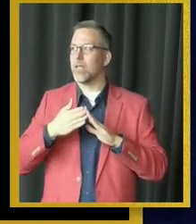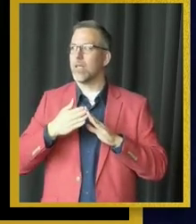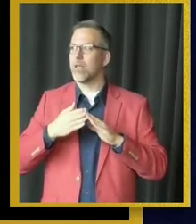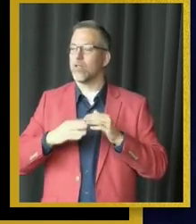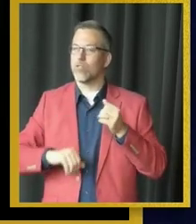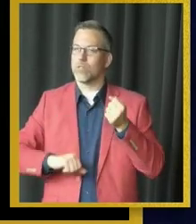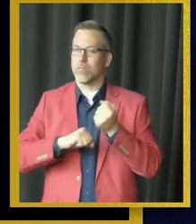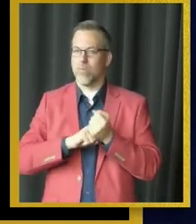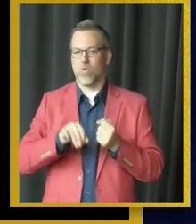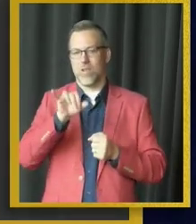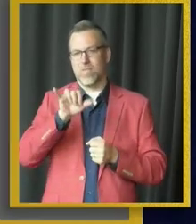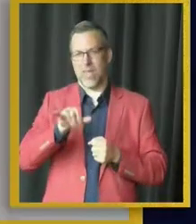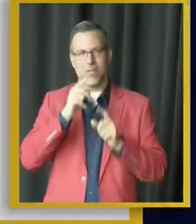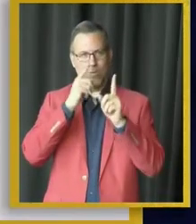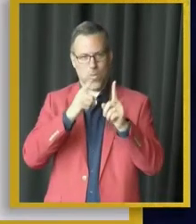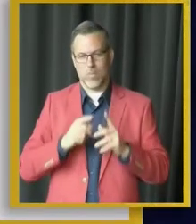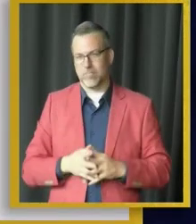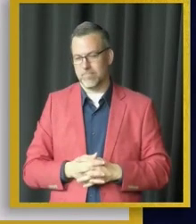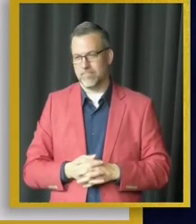that.